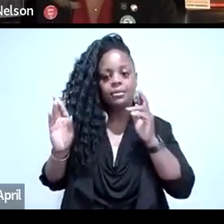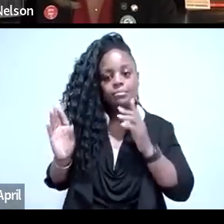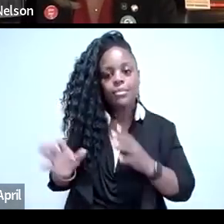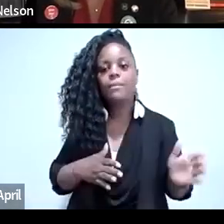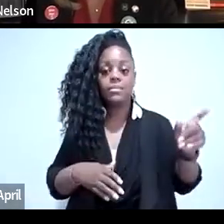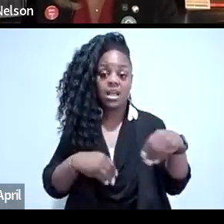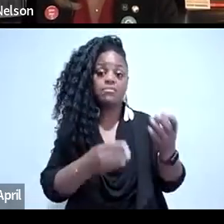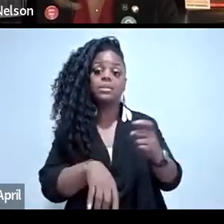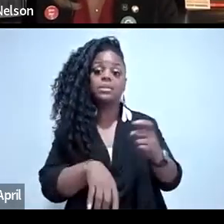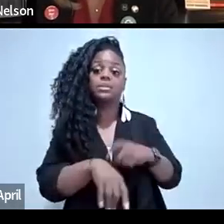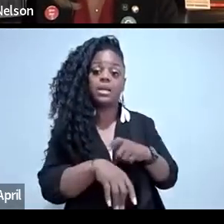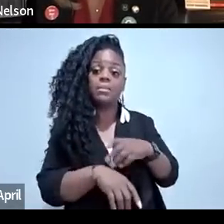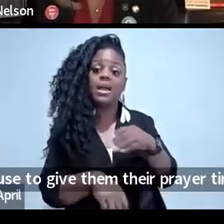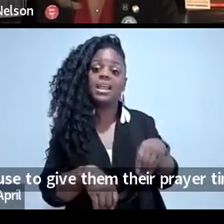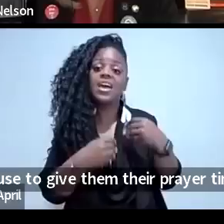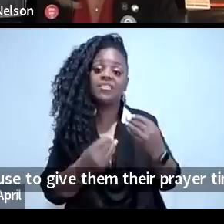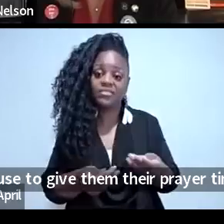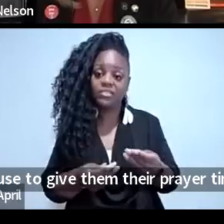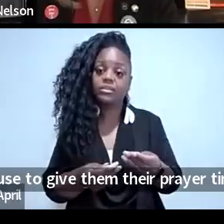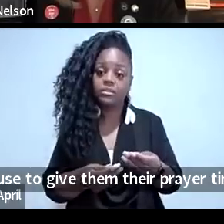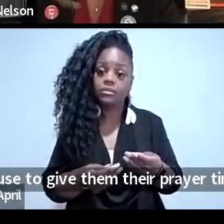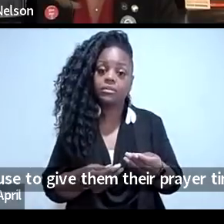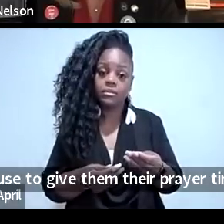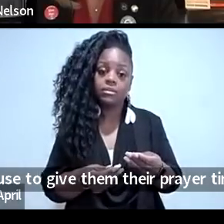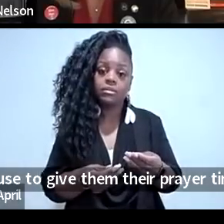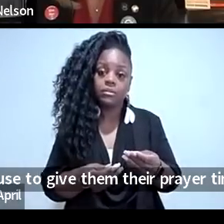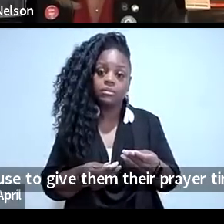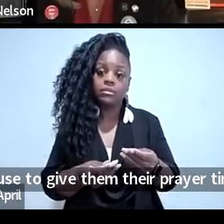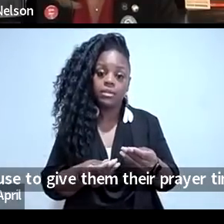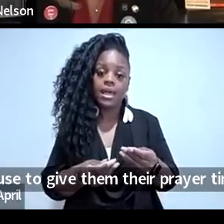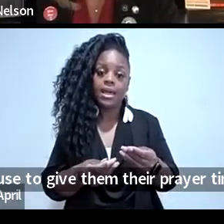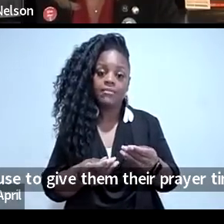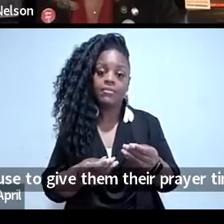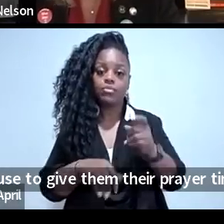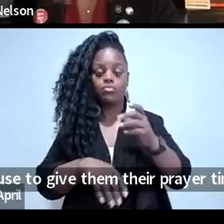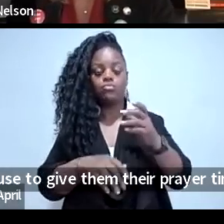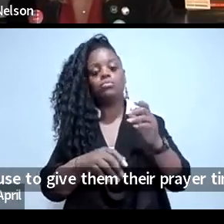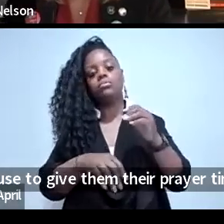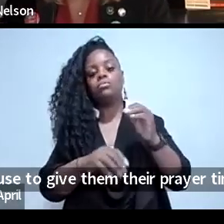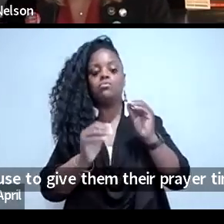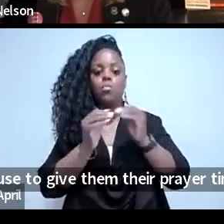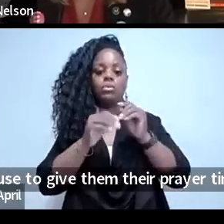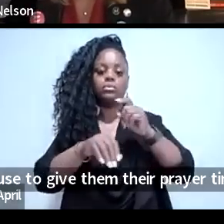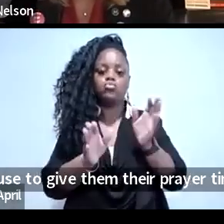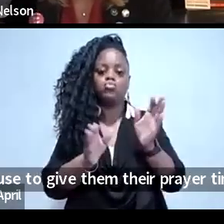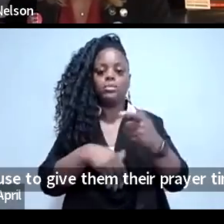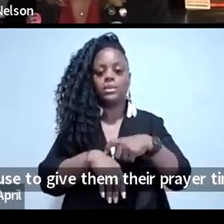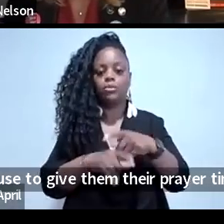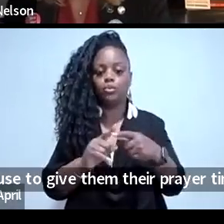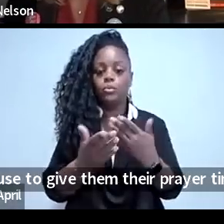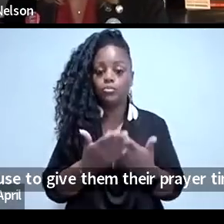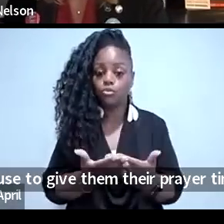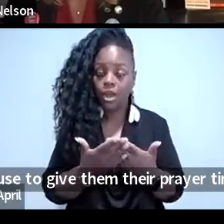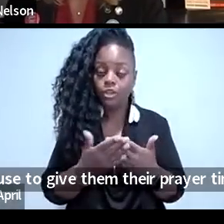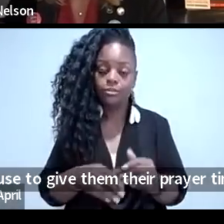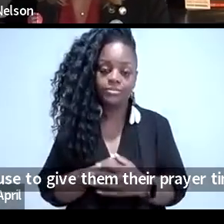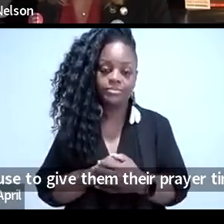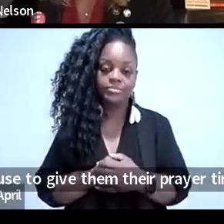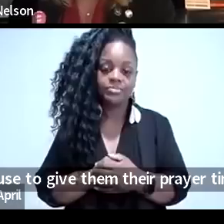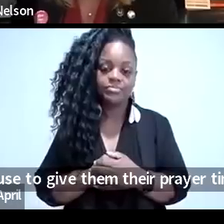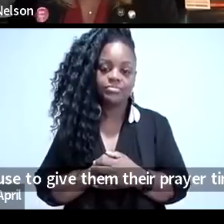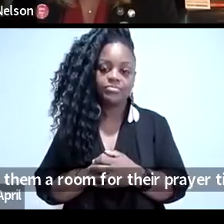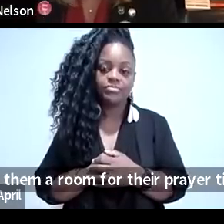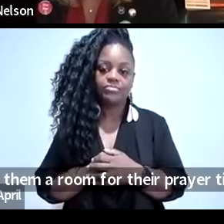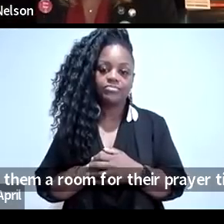their religion, when it happens throughout Ramadan. So it's little things like that that really